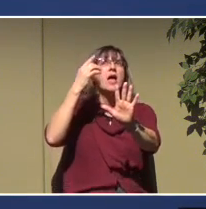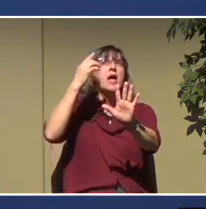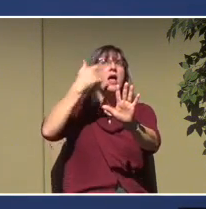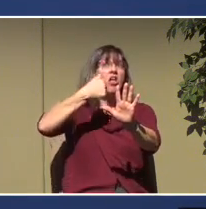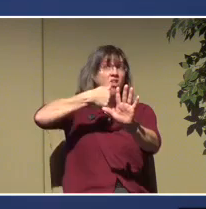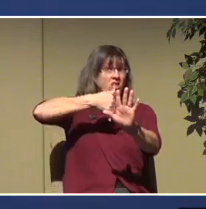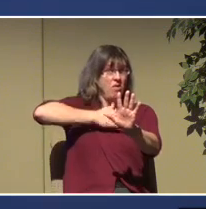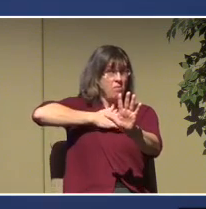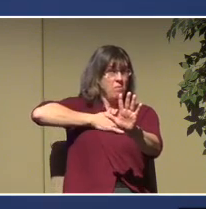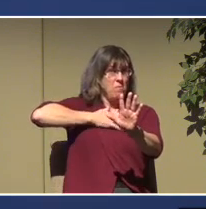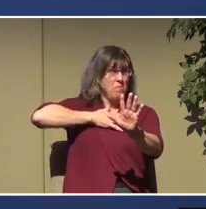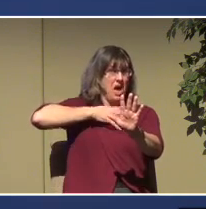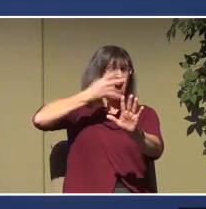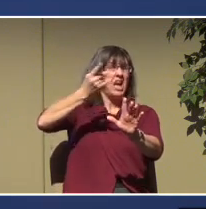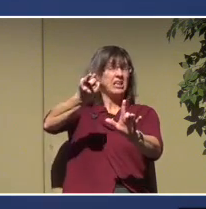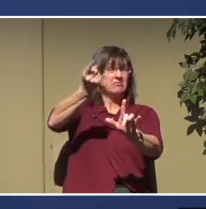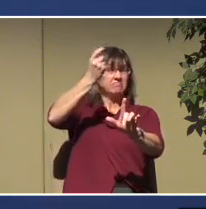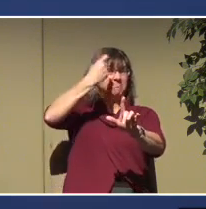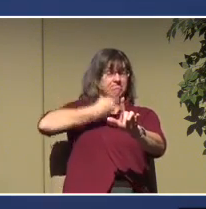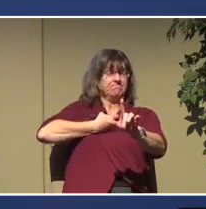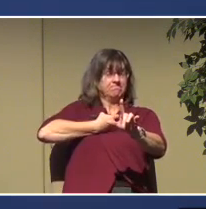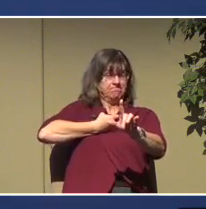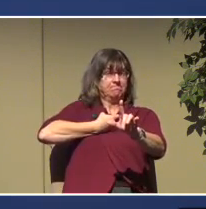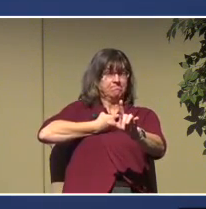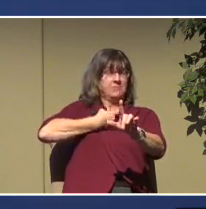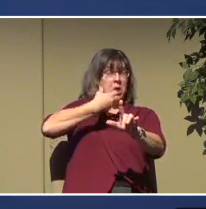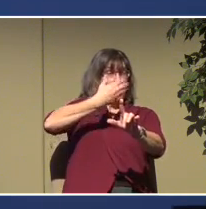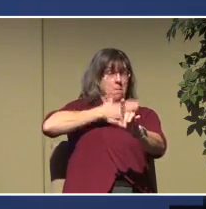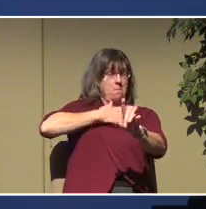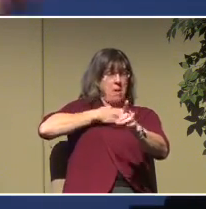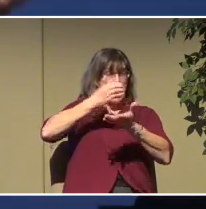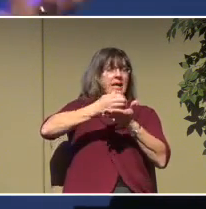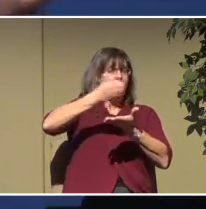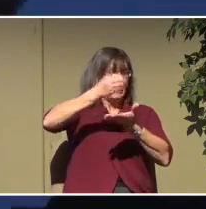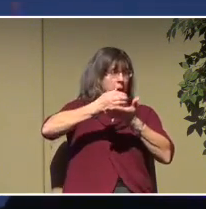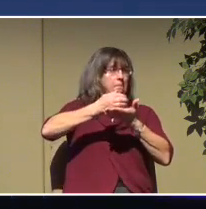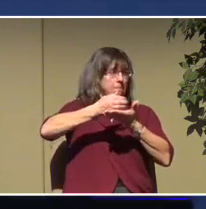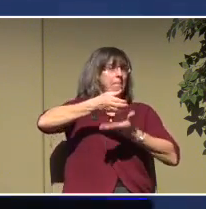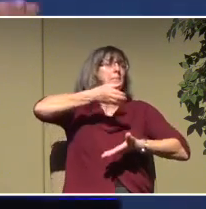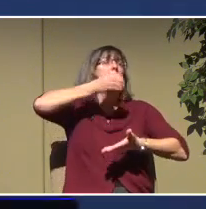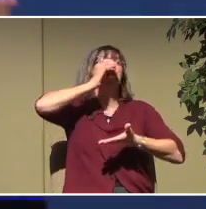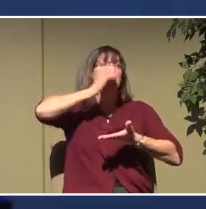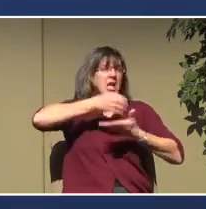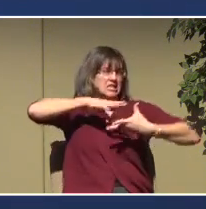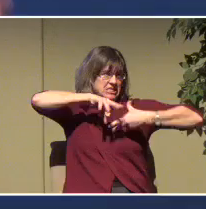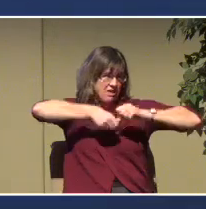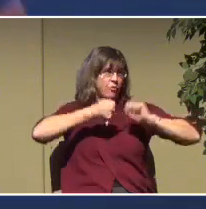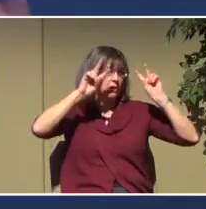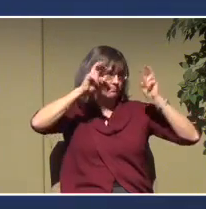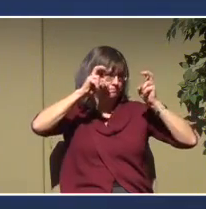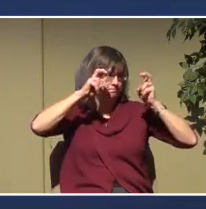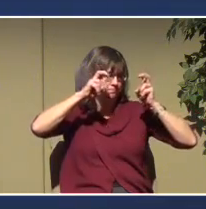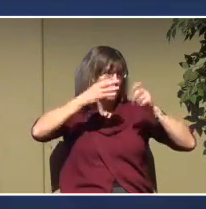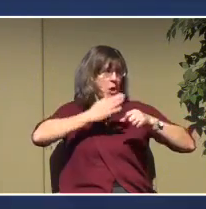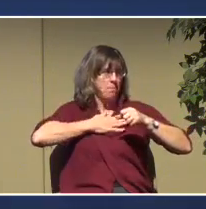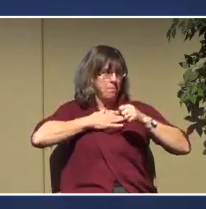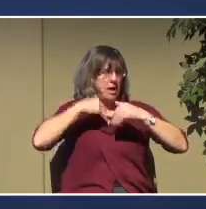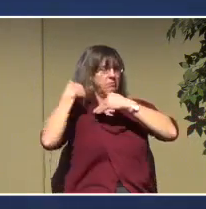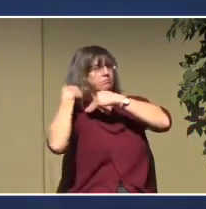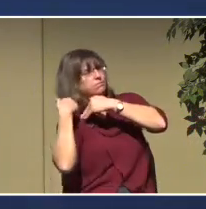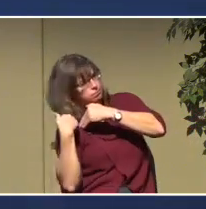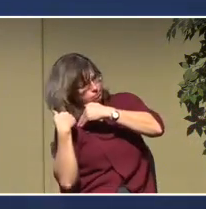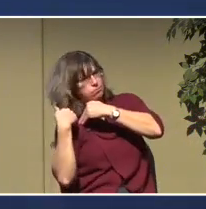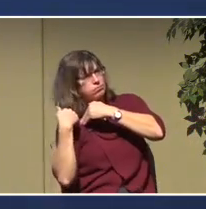cup from me." And he's talking about what's coming. He knows what is coming. He knows that he is